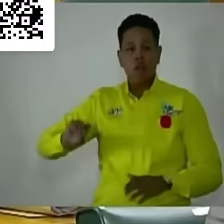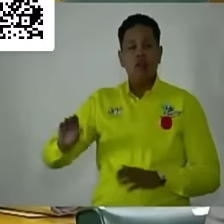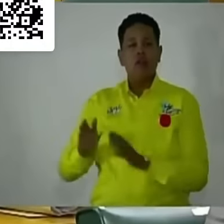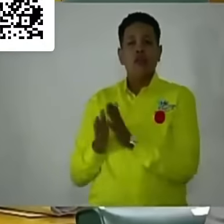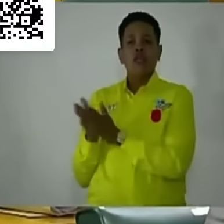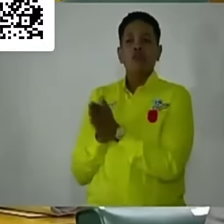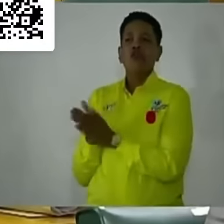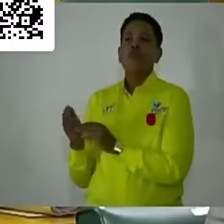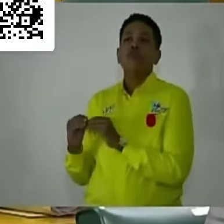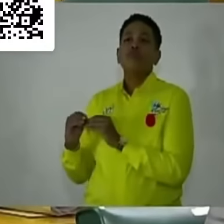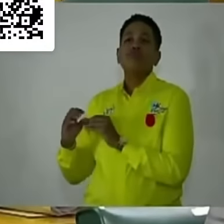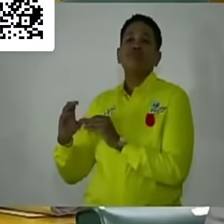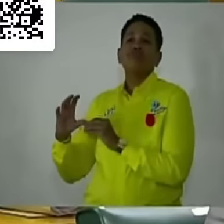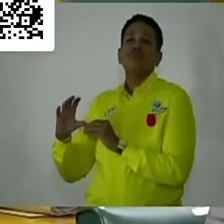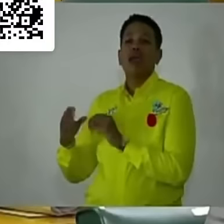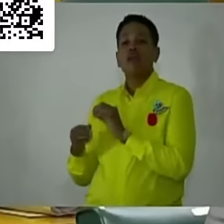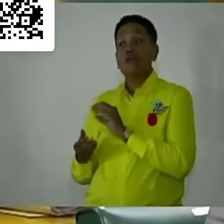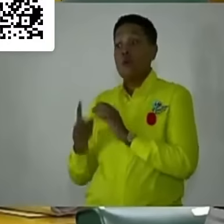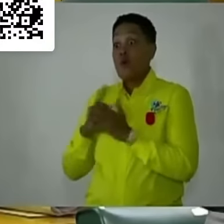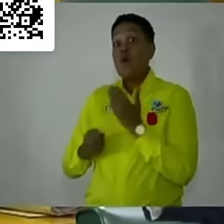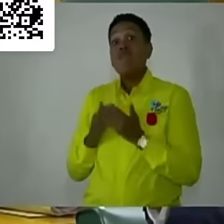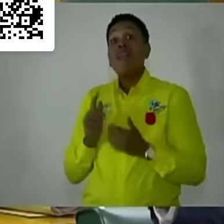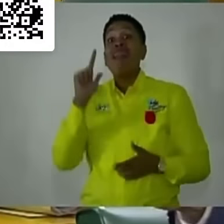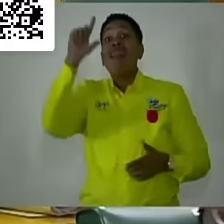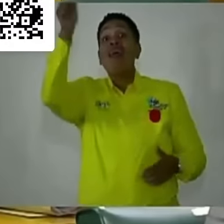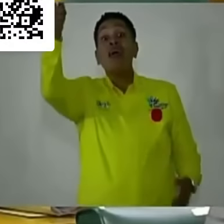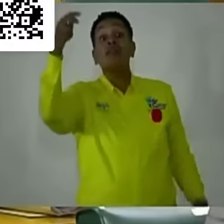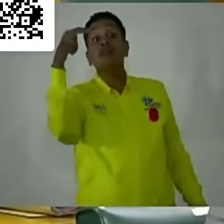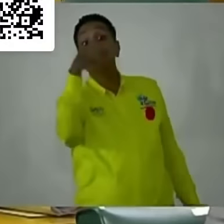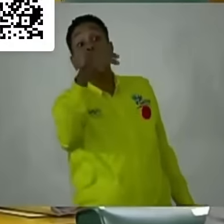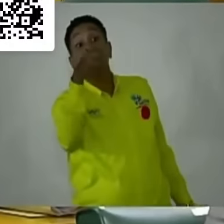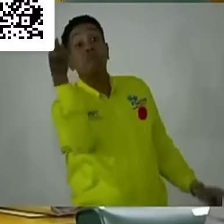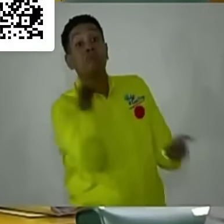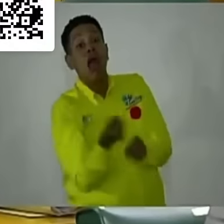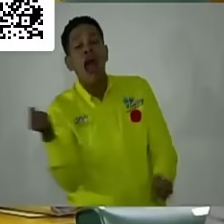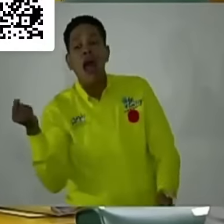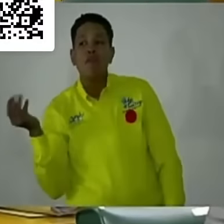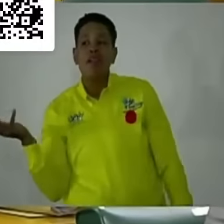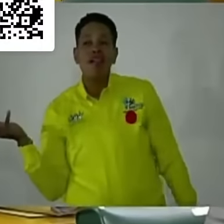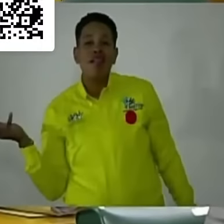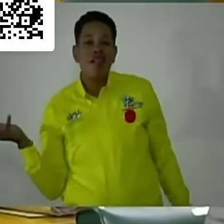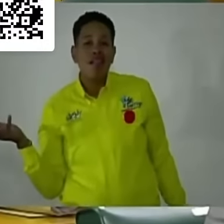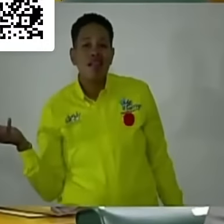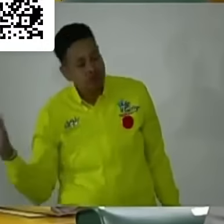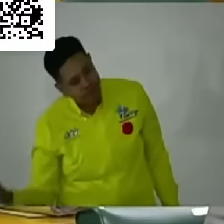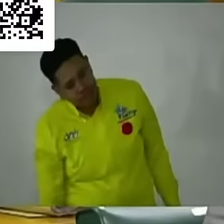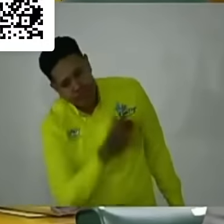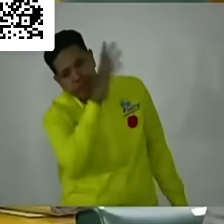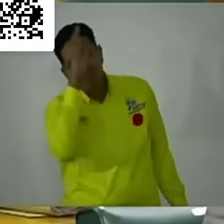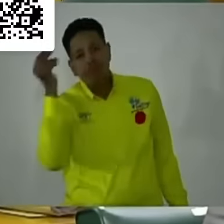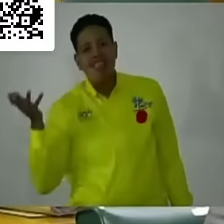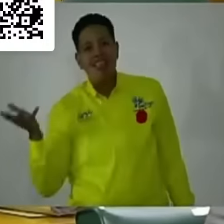so that whatever happens down the road, there is money available